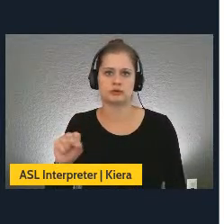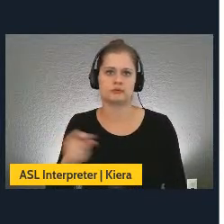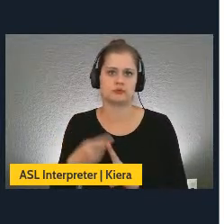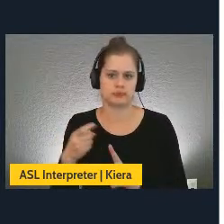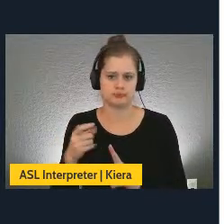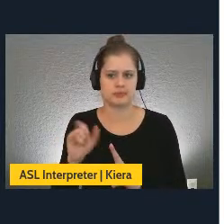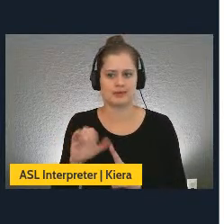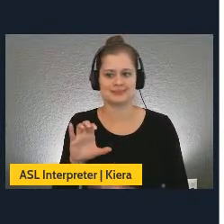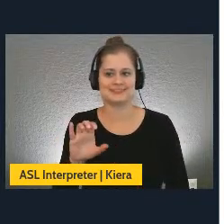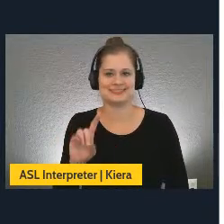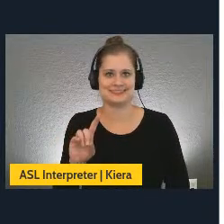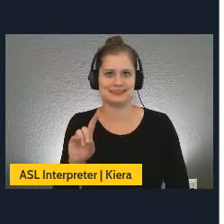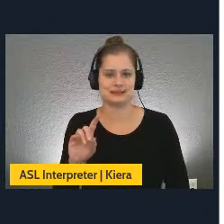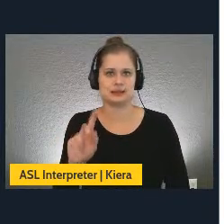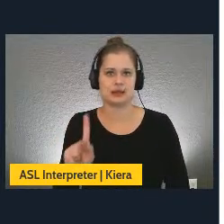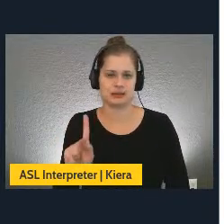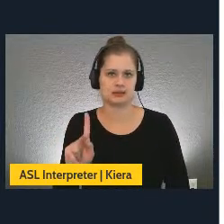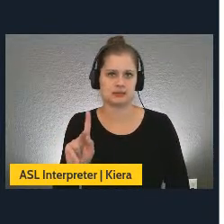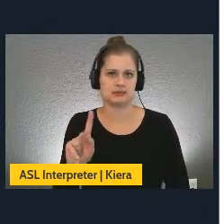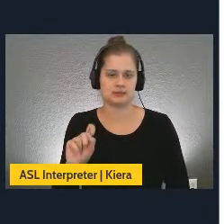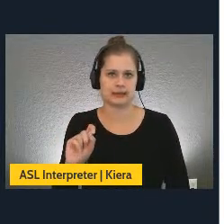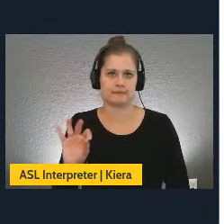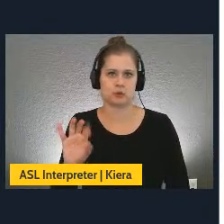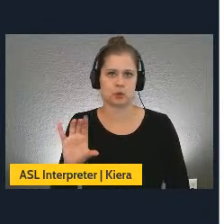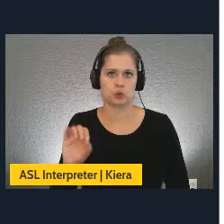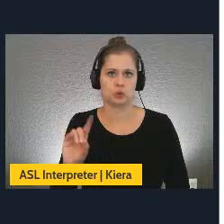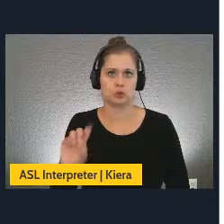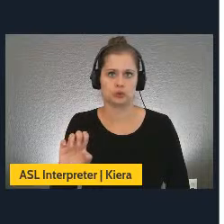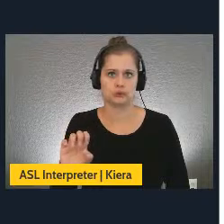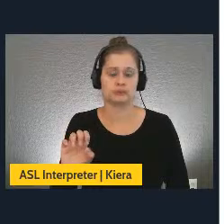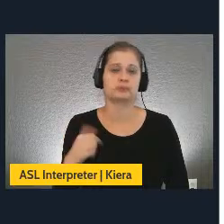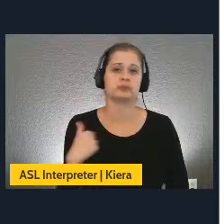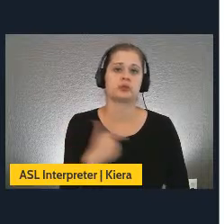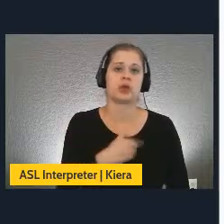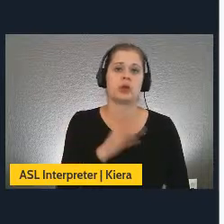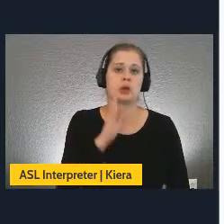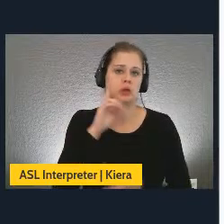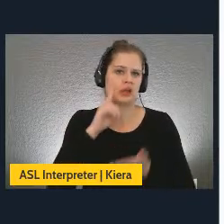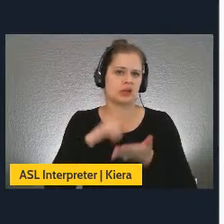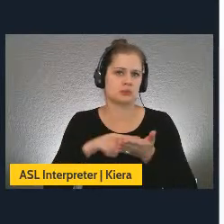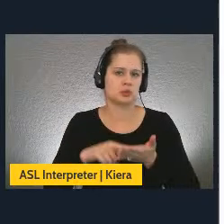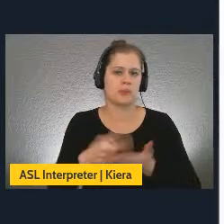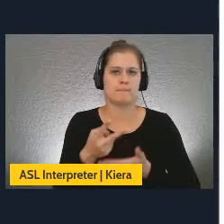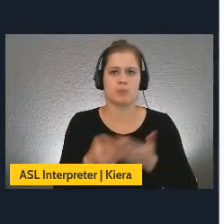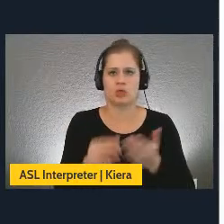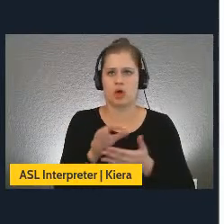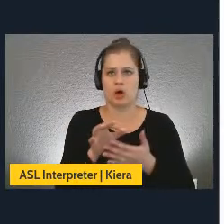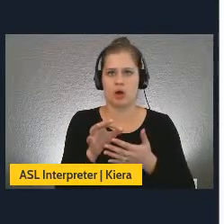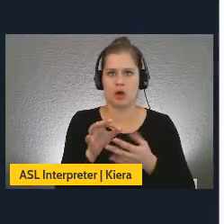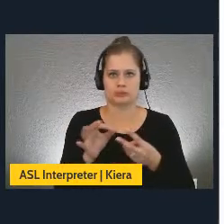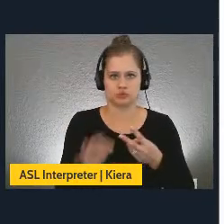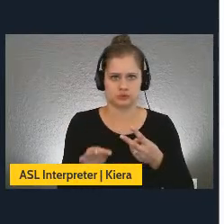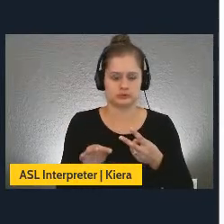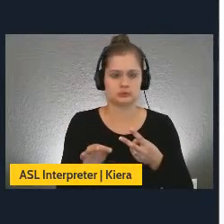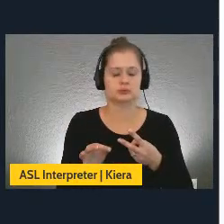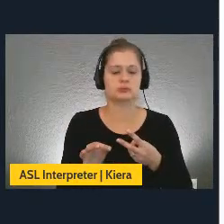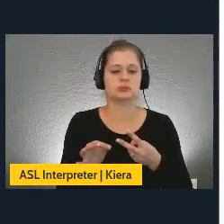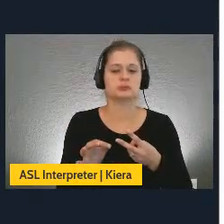We're going to explore both options in this talk, and we're going to start with the latter, so from constructs